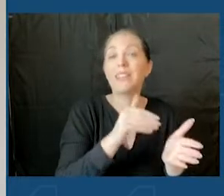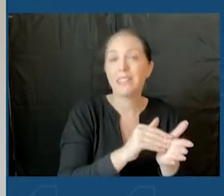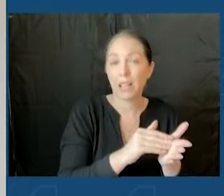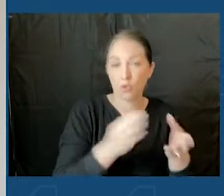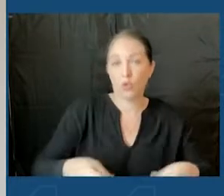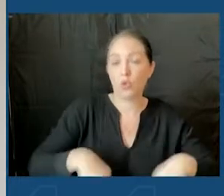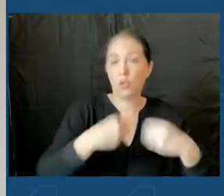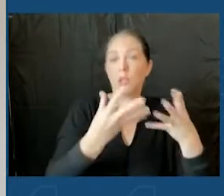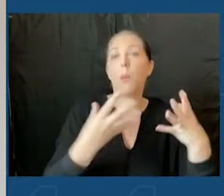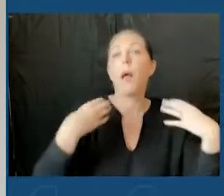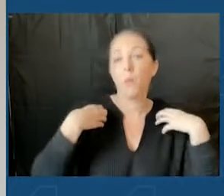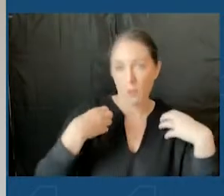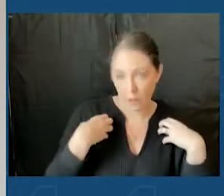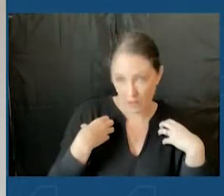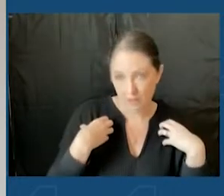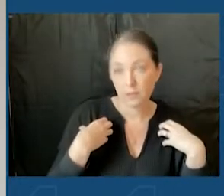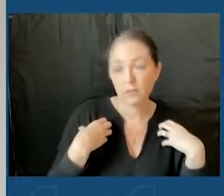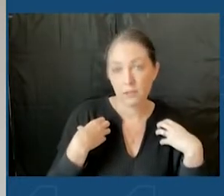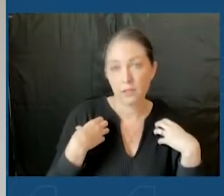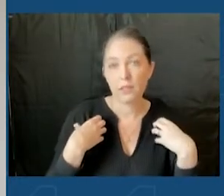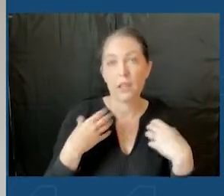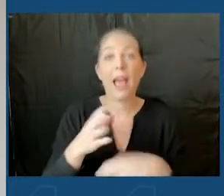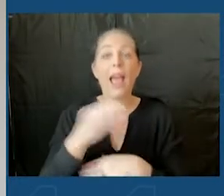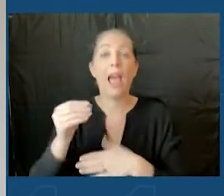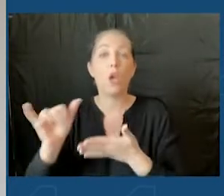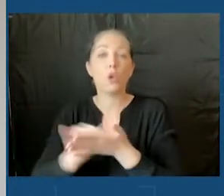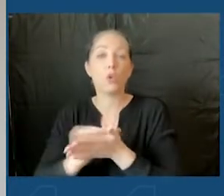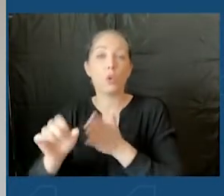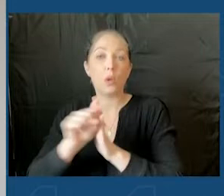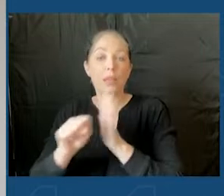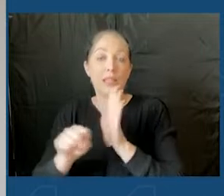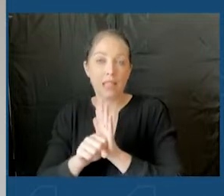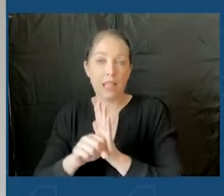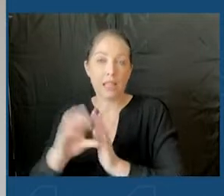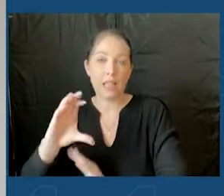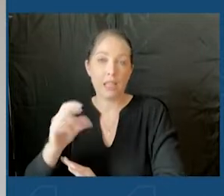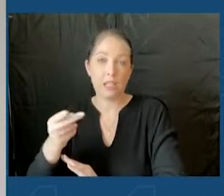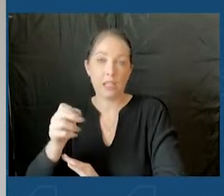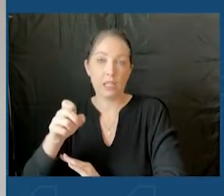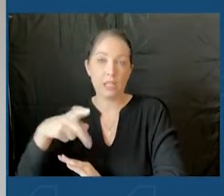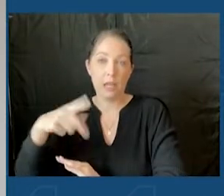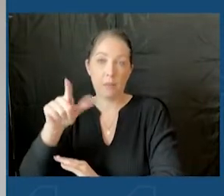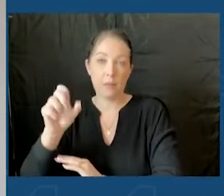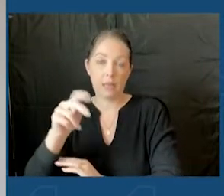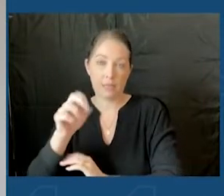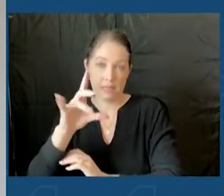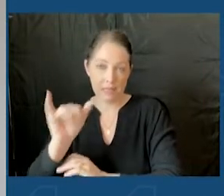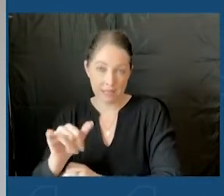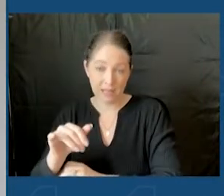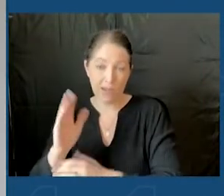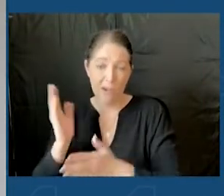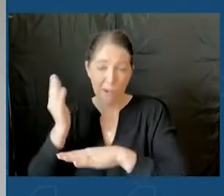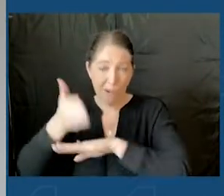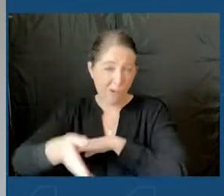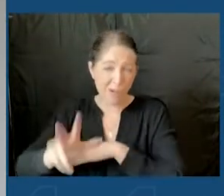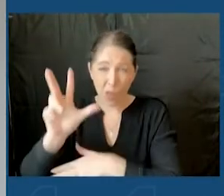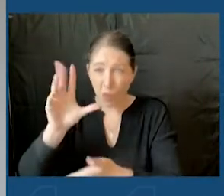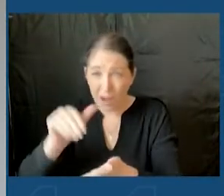well as the New York State Chaplaincy. Over 3,000 have been supplied. Can we put our hands together for